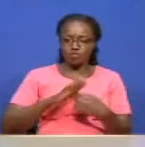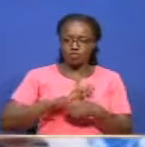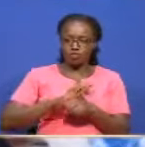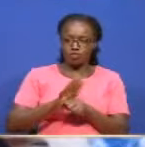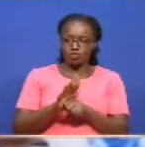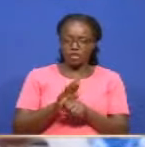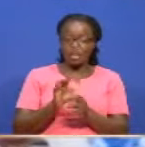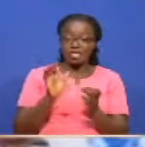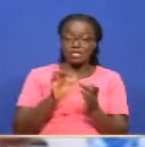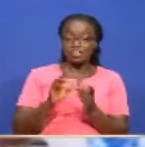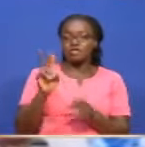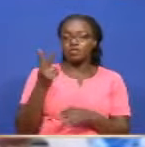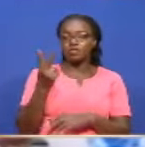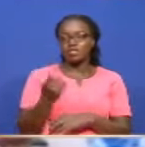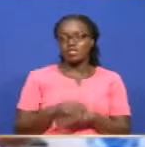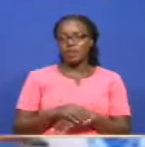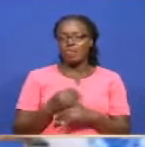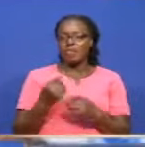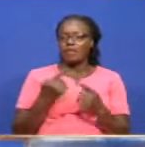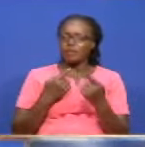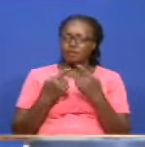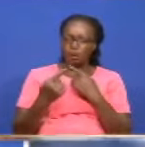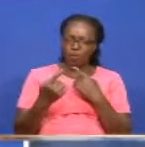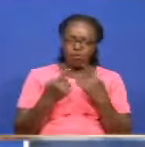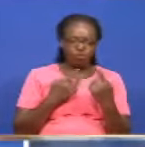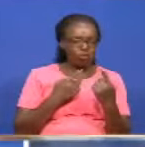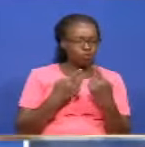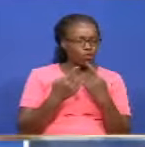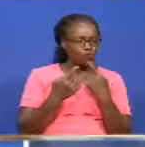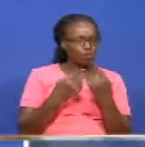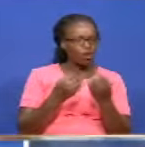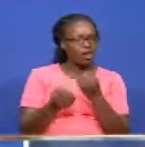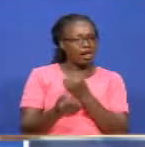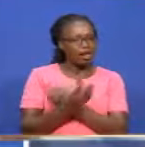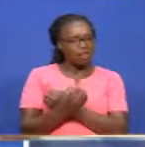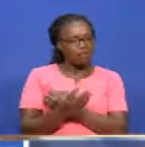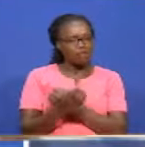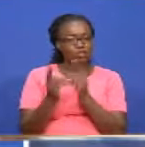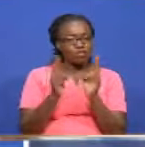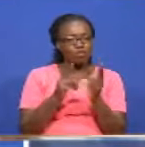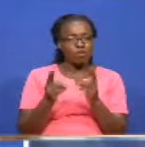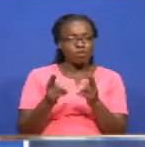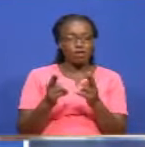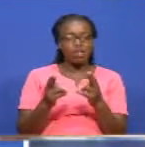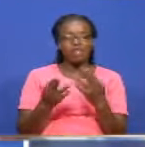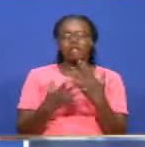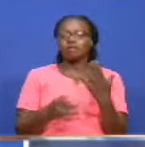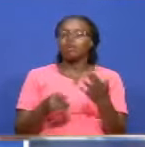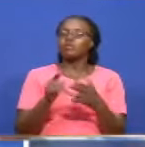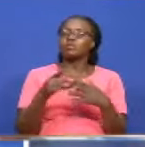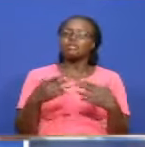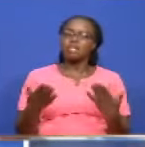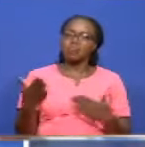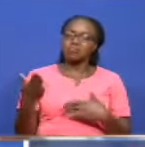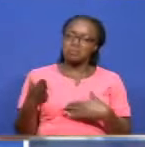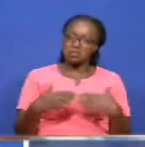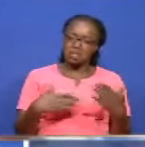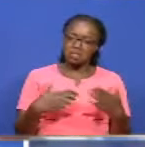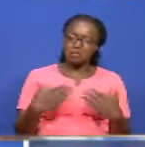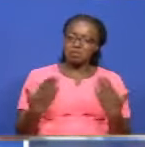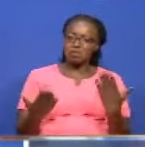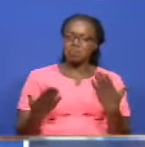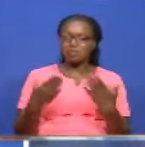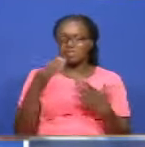tests. Wakanizungumzisha, wakaniambia it's normal kwa vile inategemea pia na damu yako venye iko. Symptoms maybe zinaweza kuwa